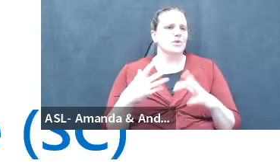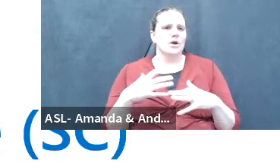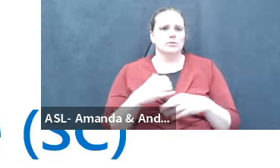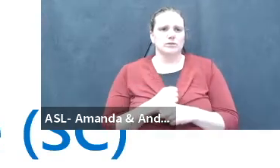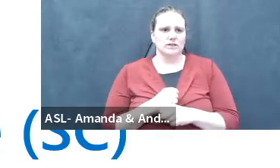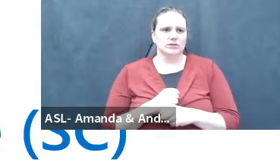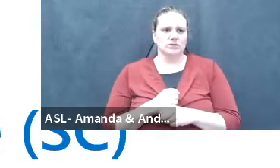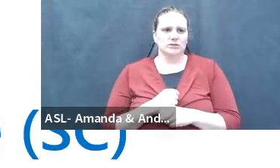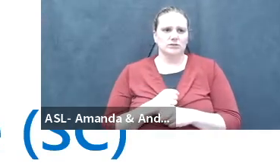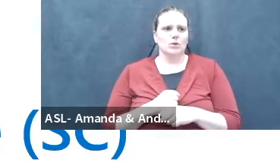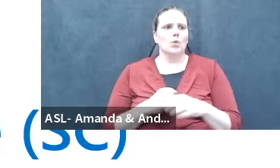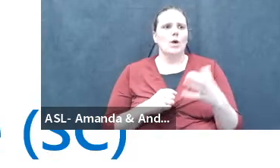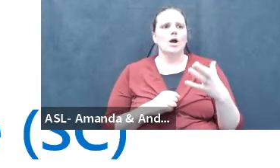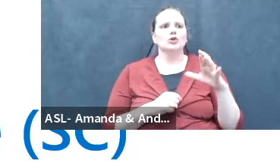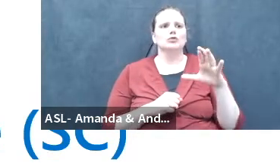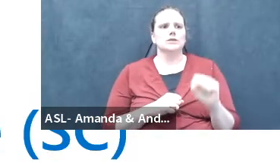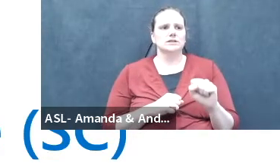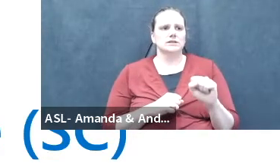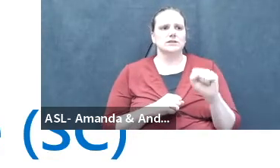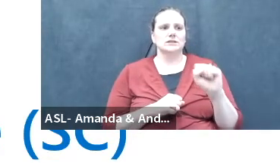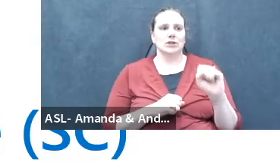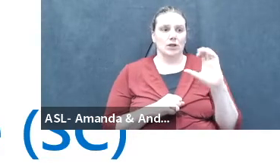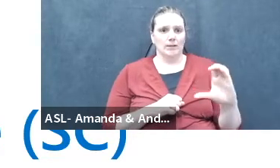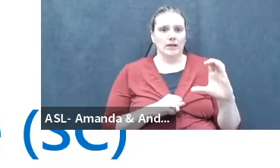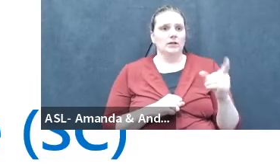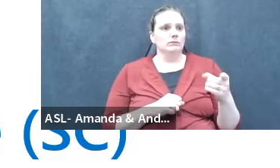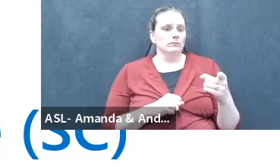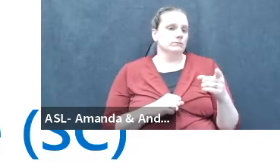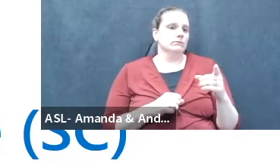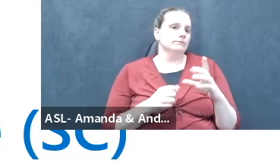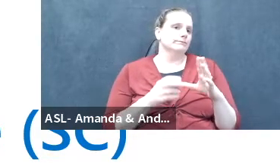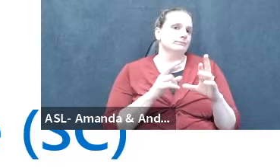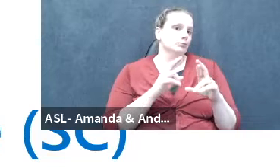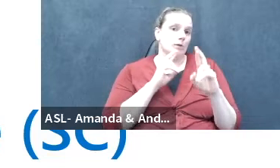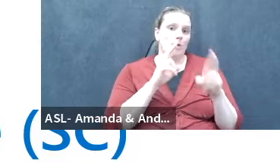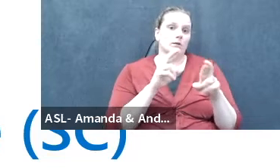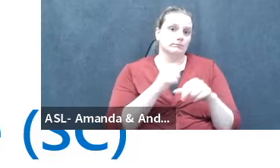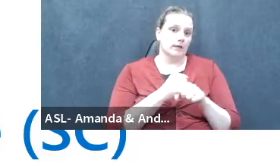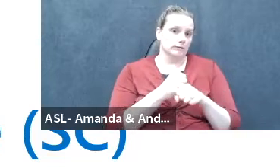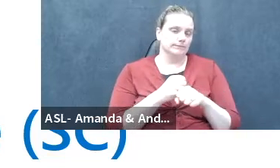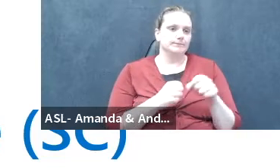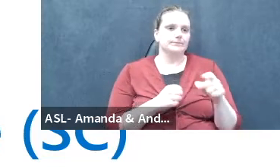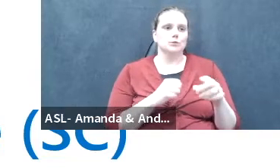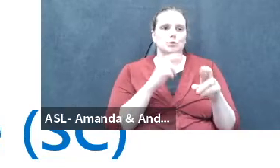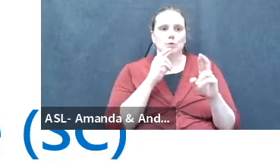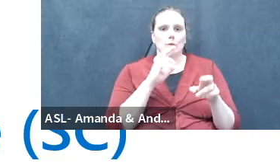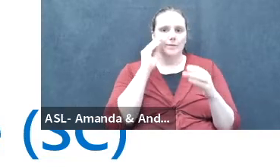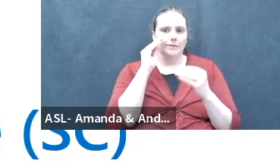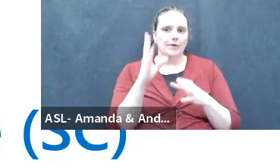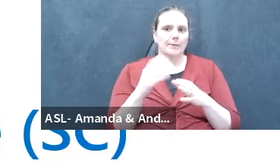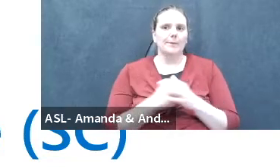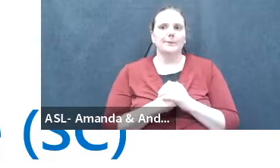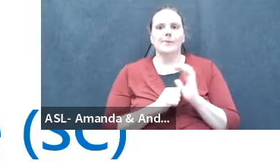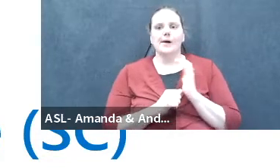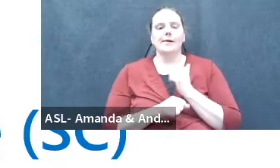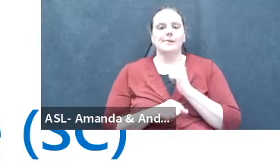what the CRIS Steering Committee has to create a report on. So this report is informed by our